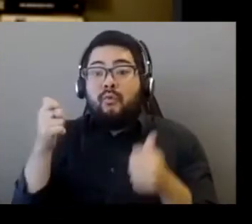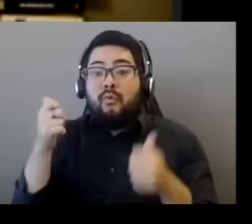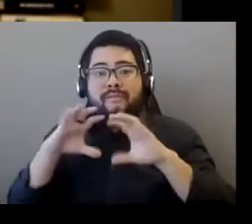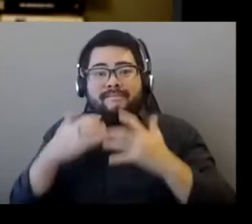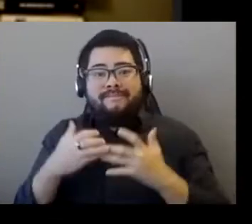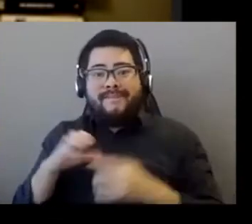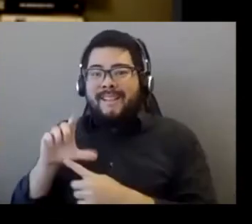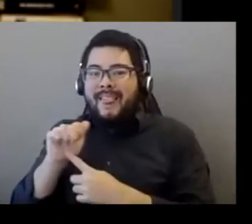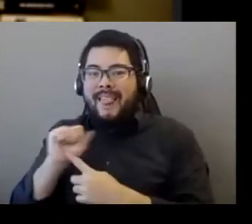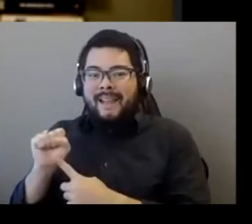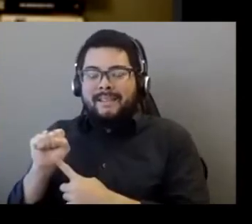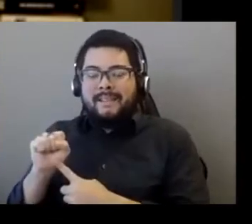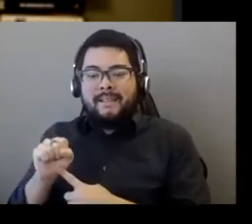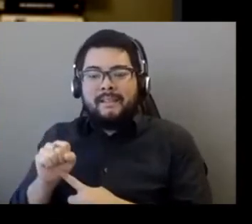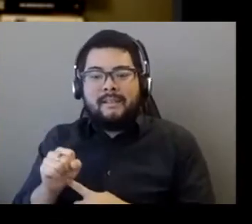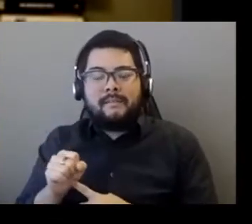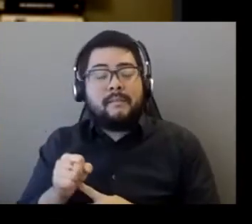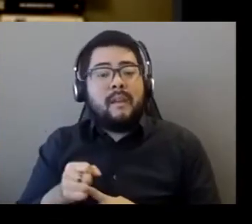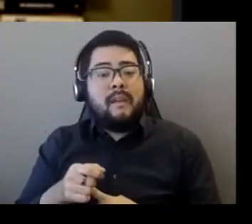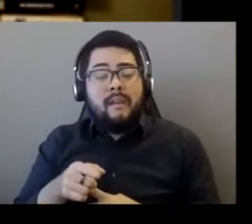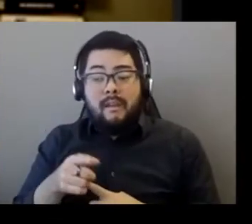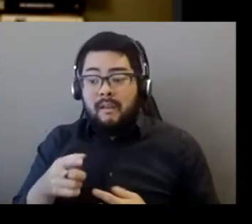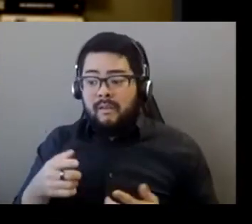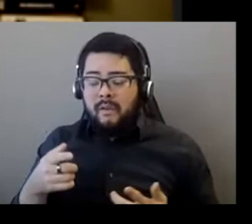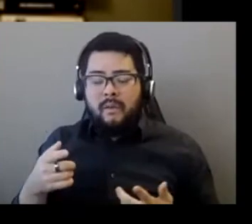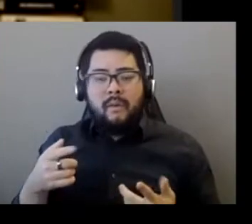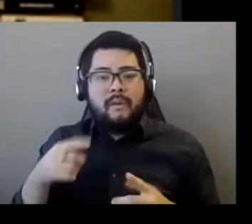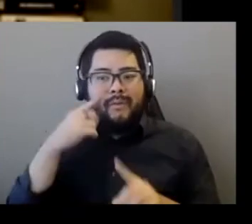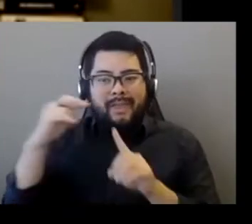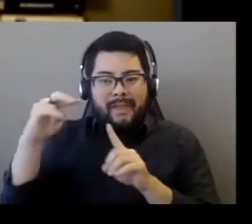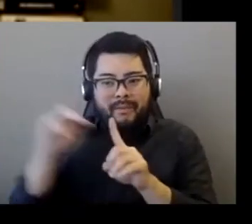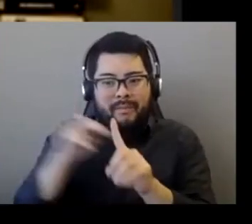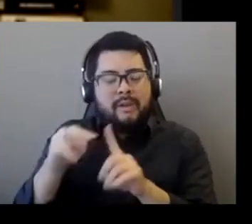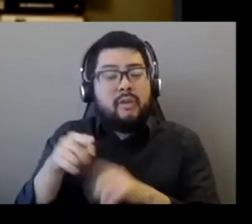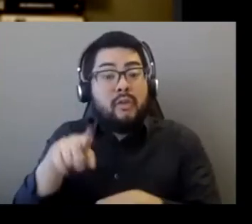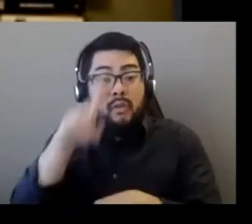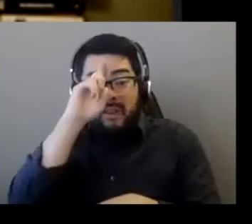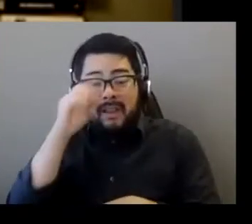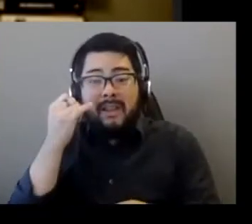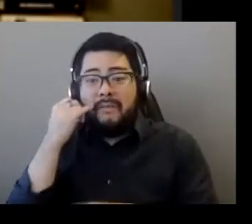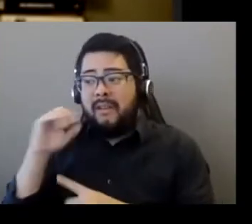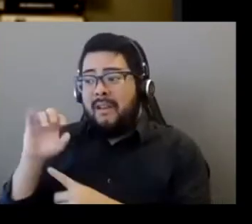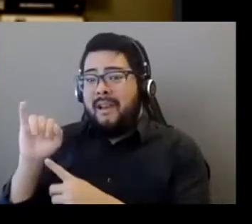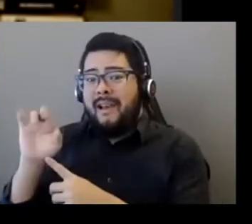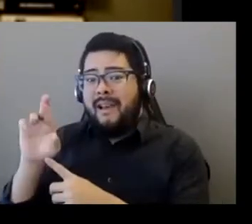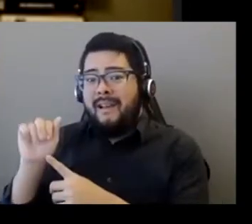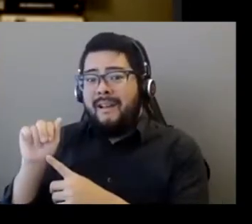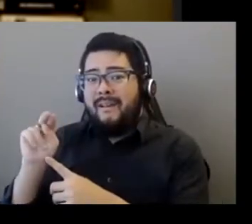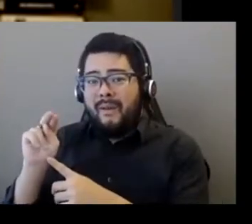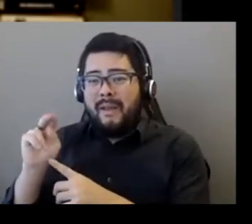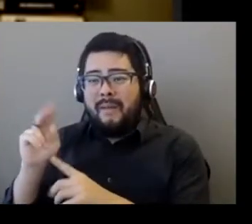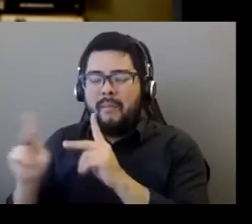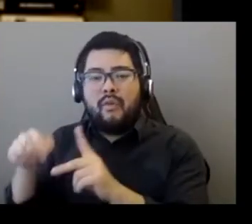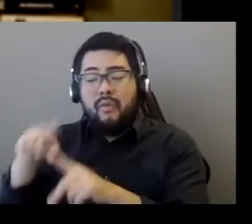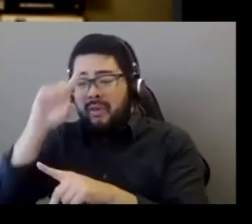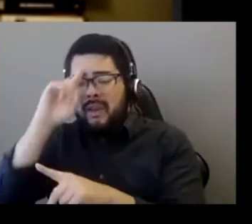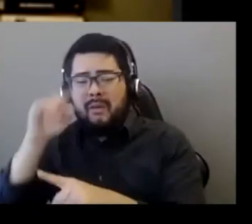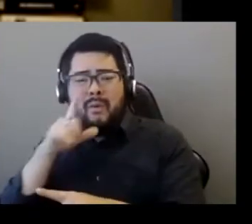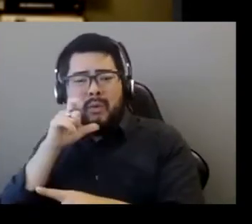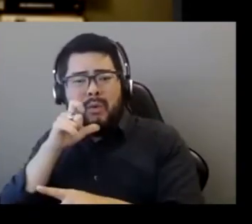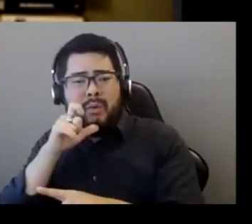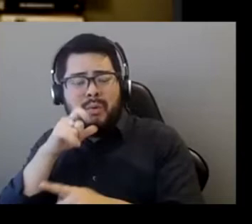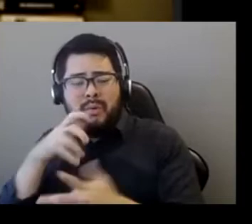perspective, you know, do you think it matters, you know, Nadine, for an Iranian, if Biden is the president, or if, do you think it matters for